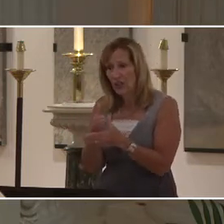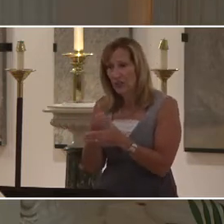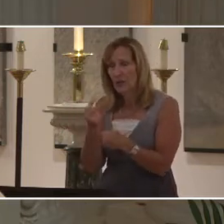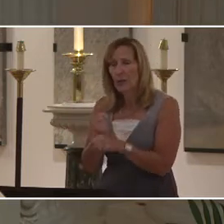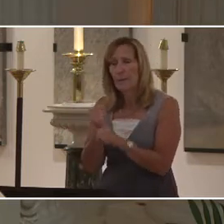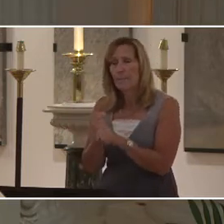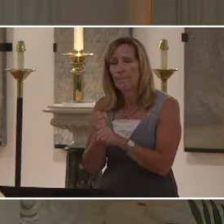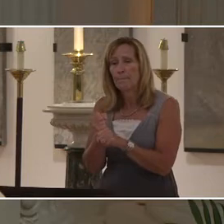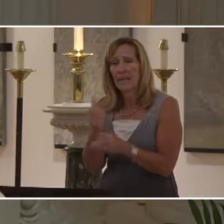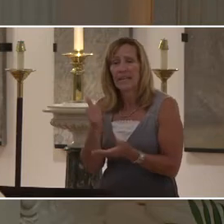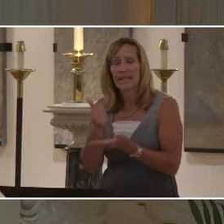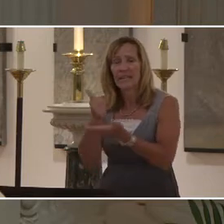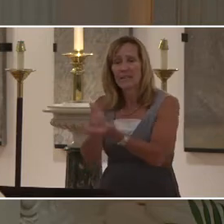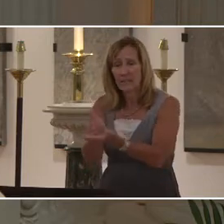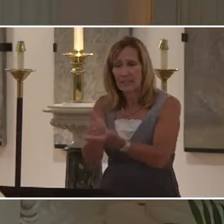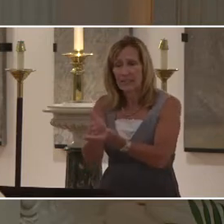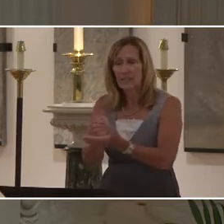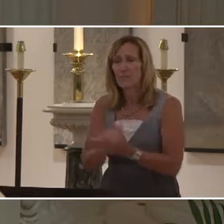make a difference.